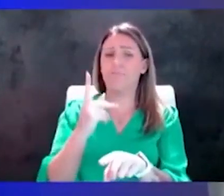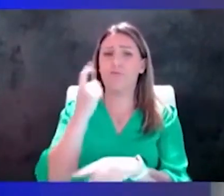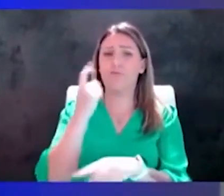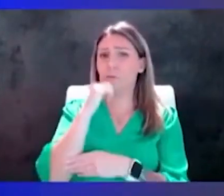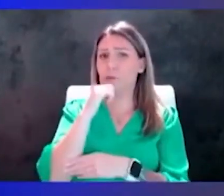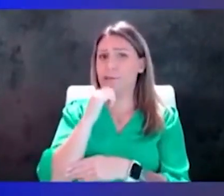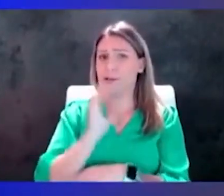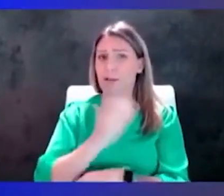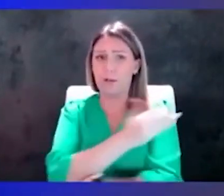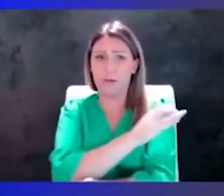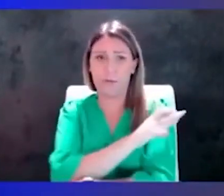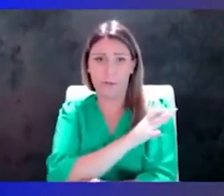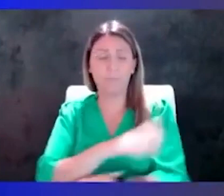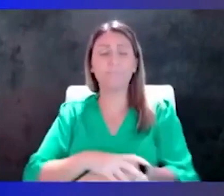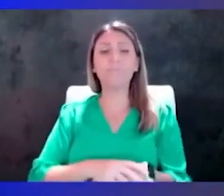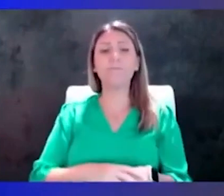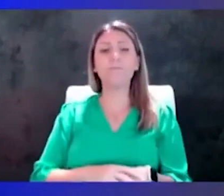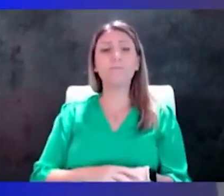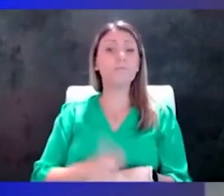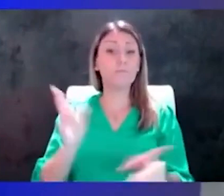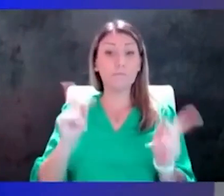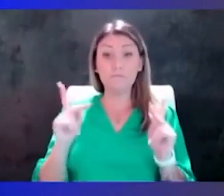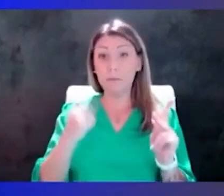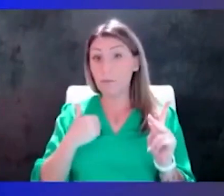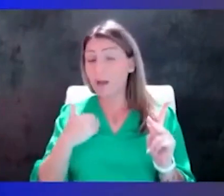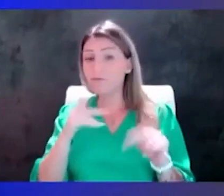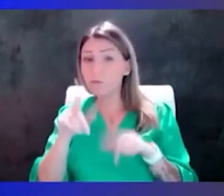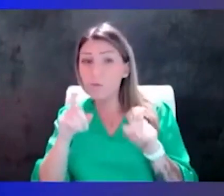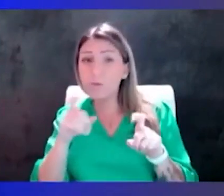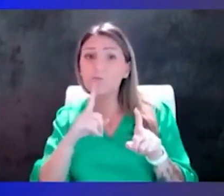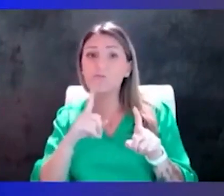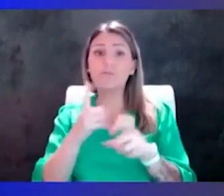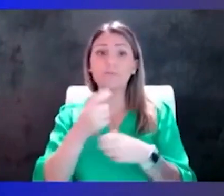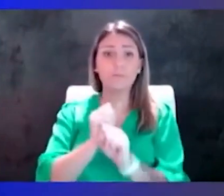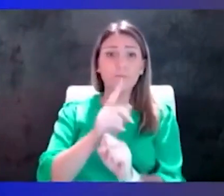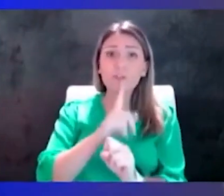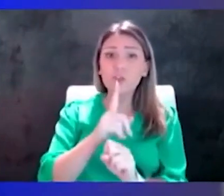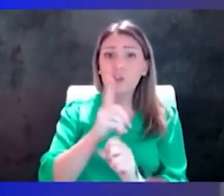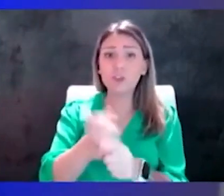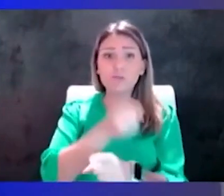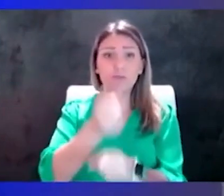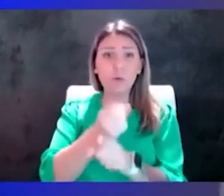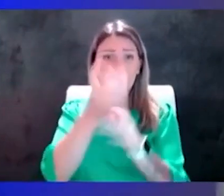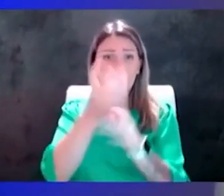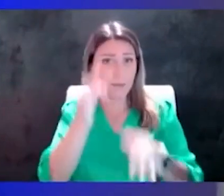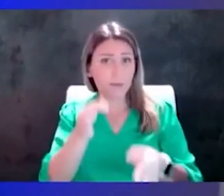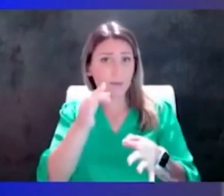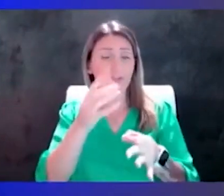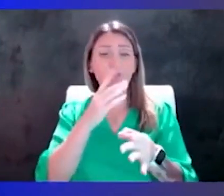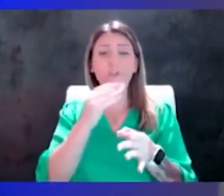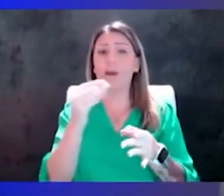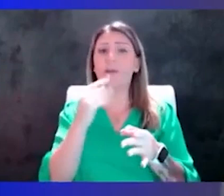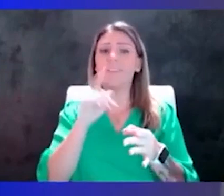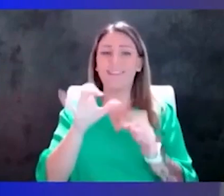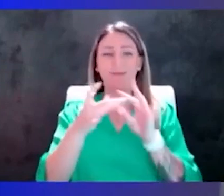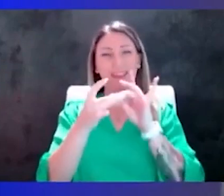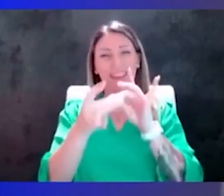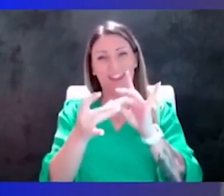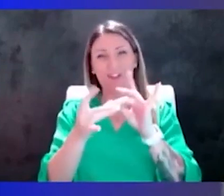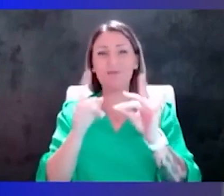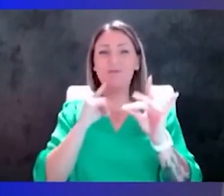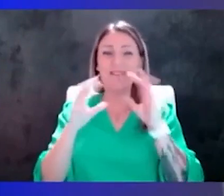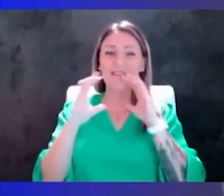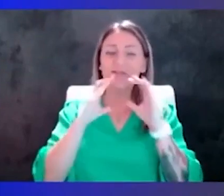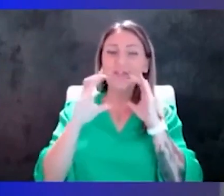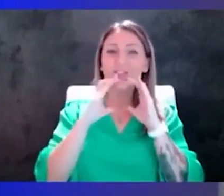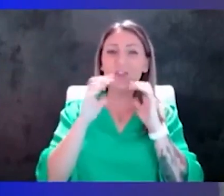is, people want to have questions about the vaccine. They want to make sure that they're making the right decision. Having that relationship, having that conversation with their pediatrician is going to